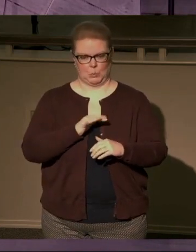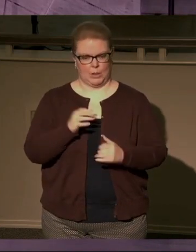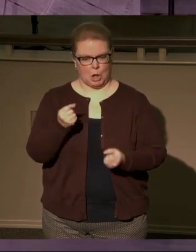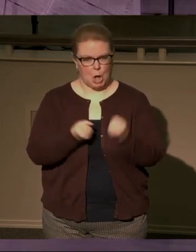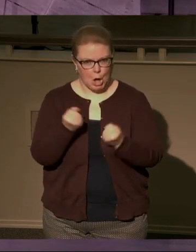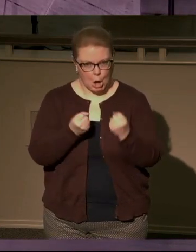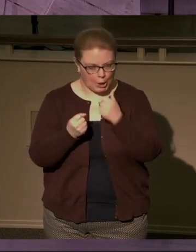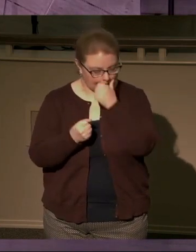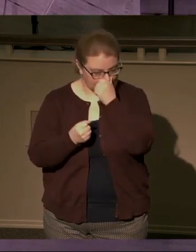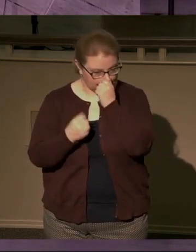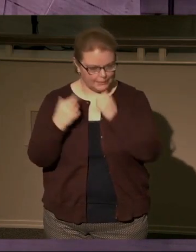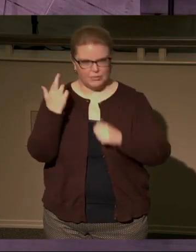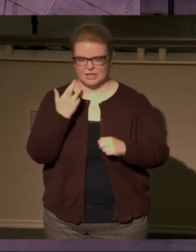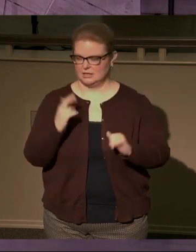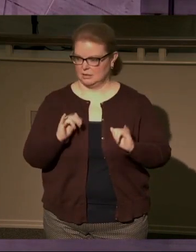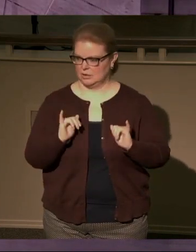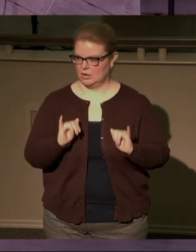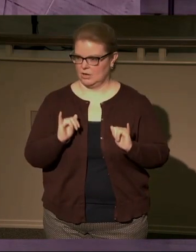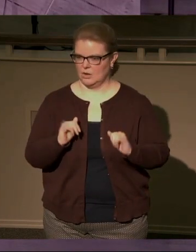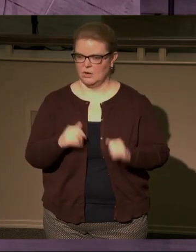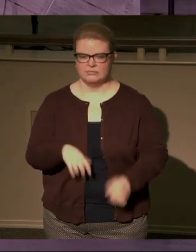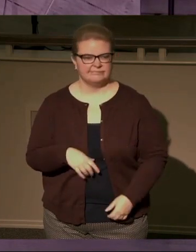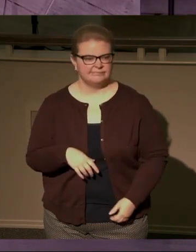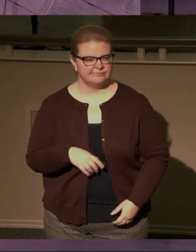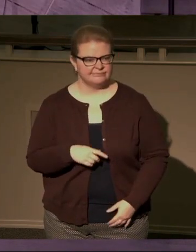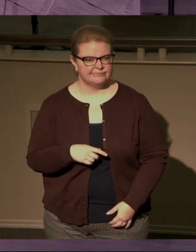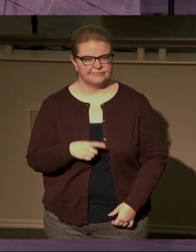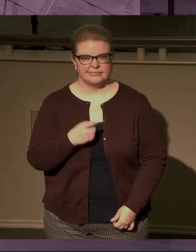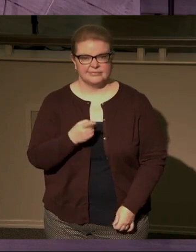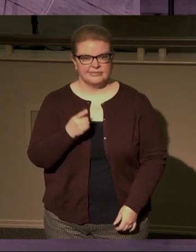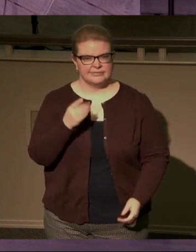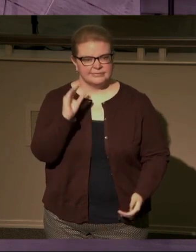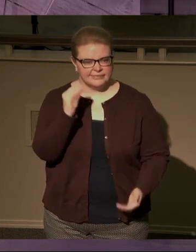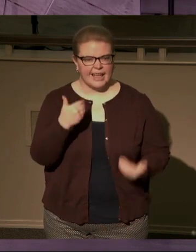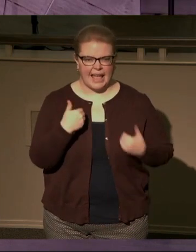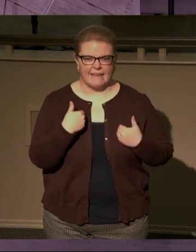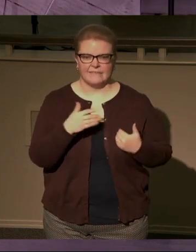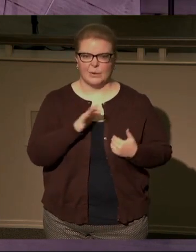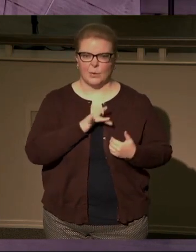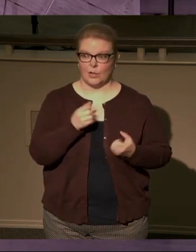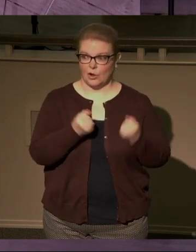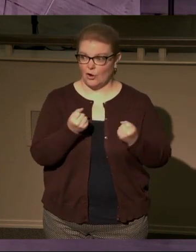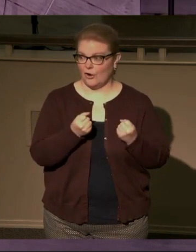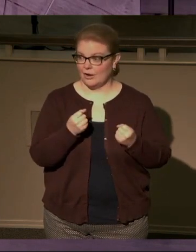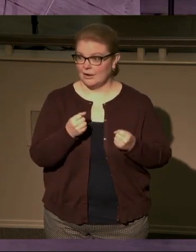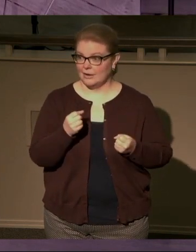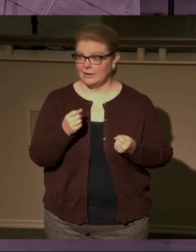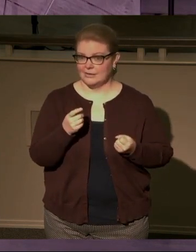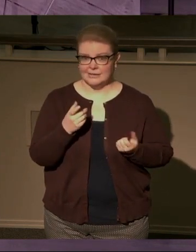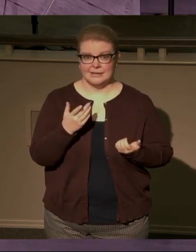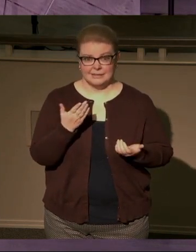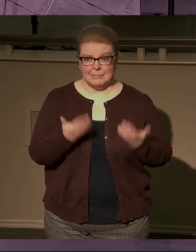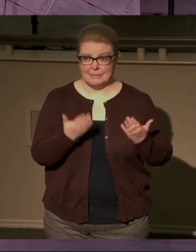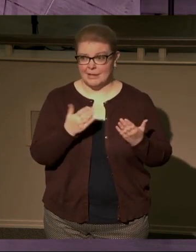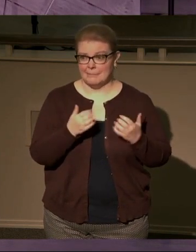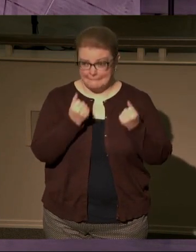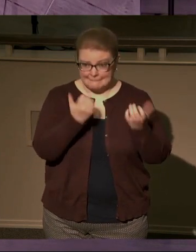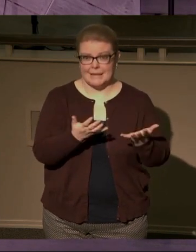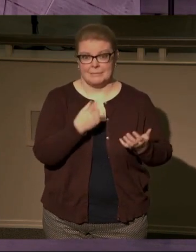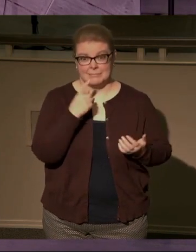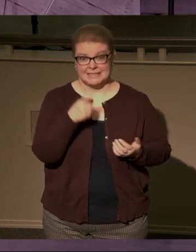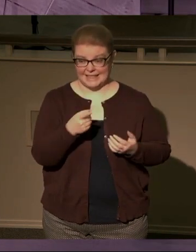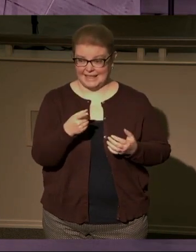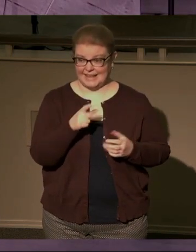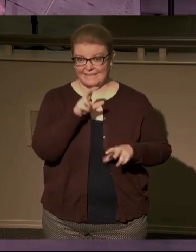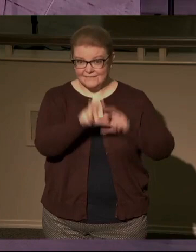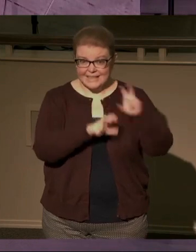And then you find out that even dorks have cool cars. Especially dorks have cool cars. Because they